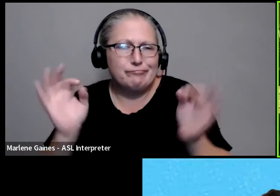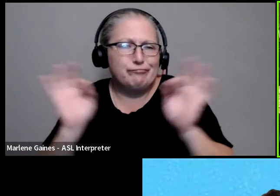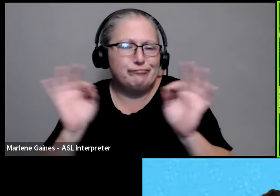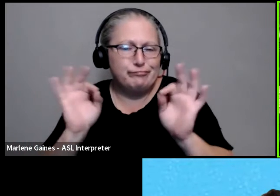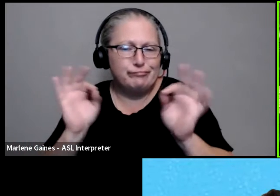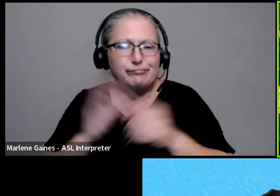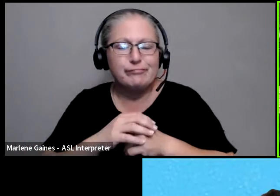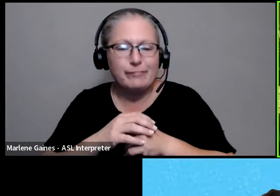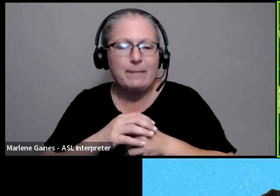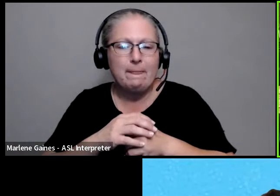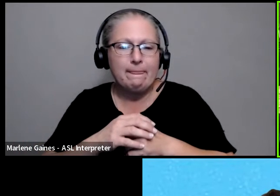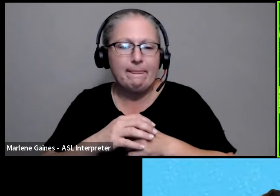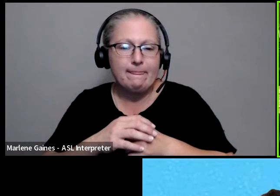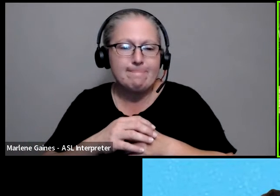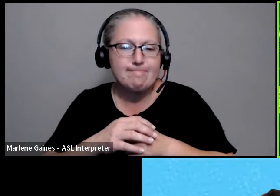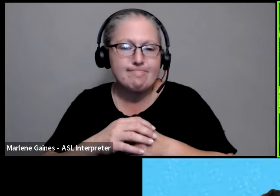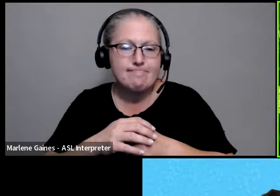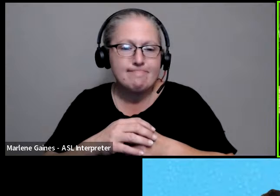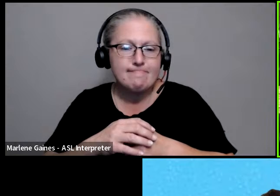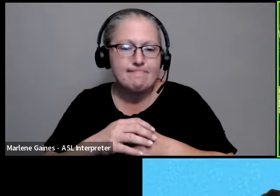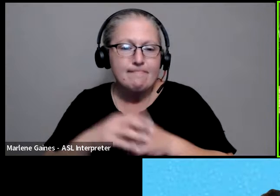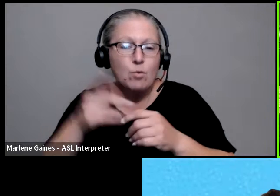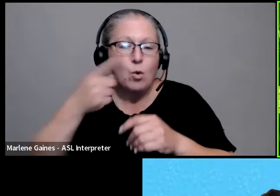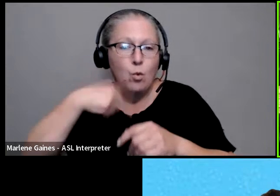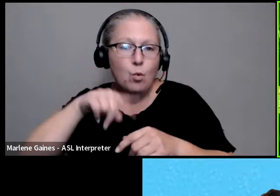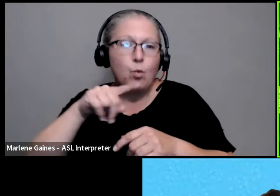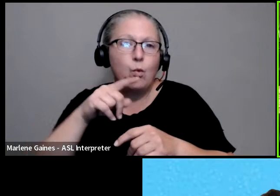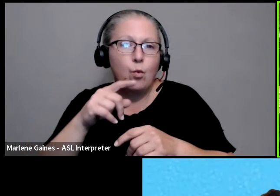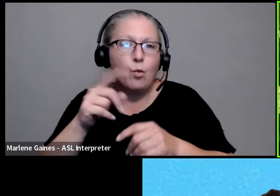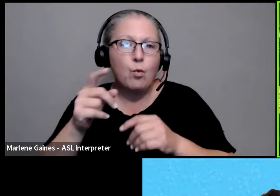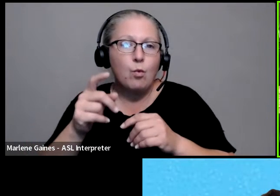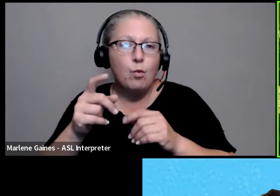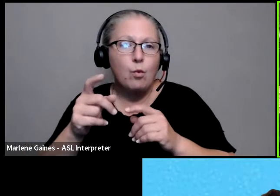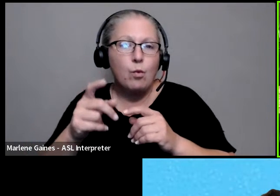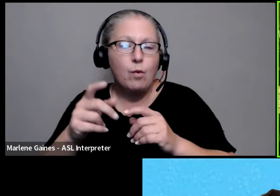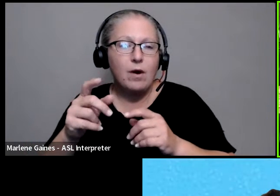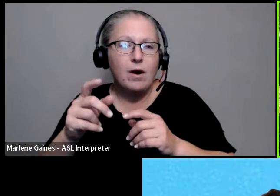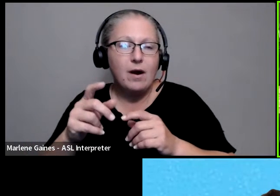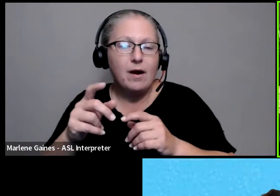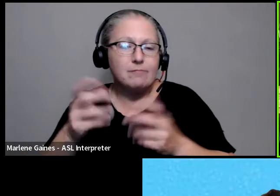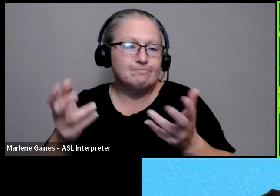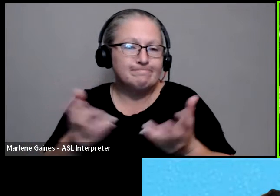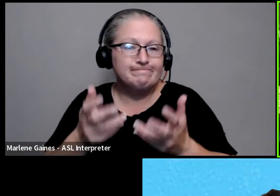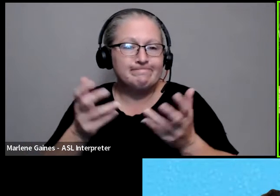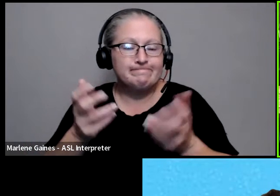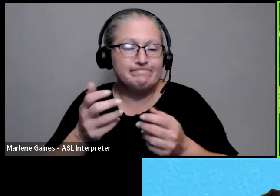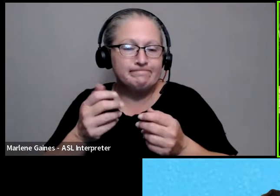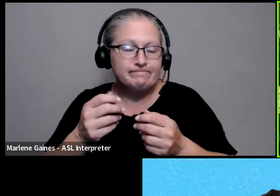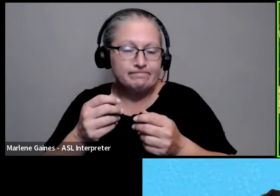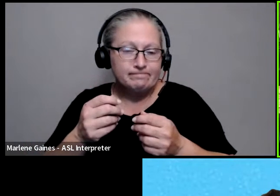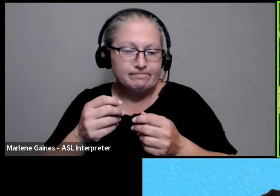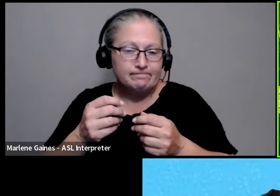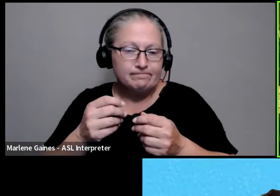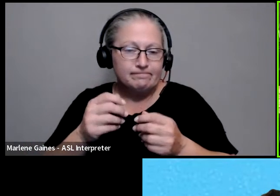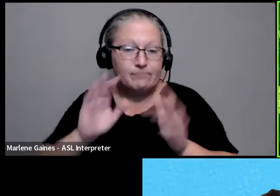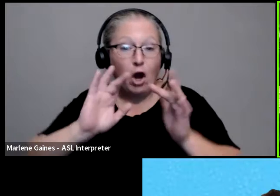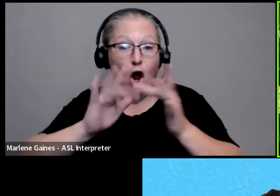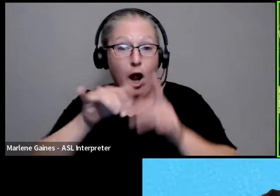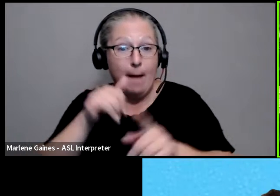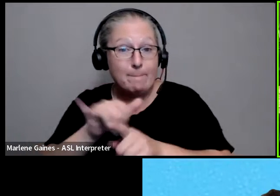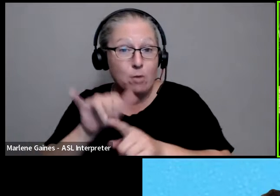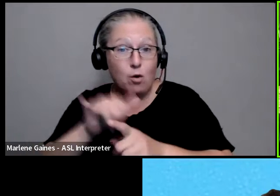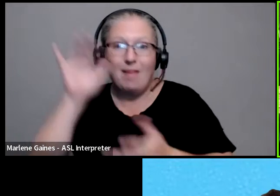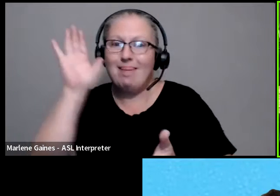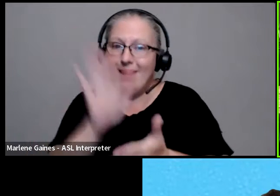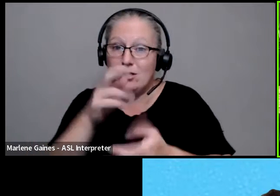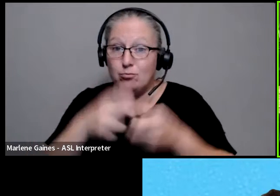deal. I think we deal a lot less with like, the online bullying because